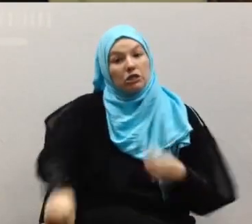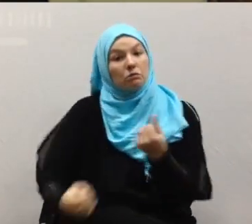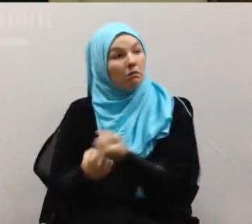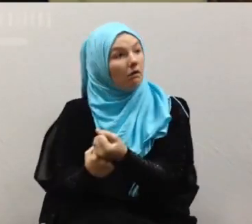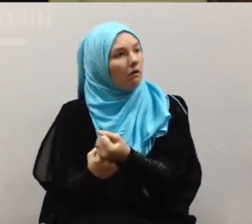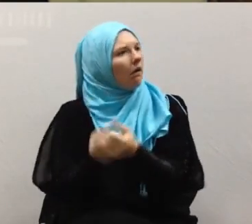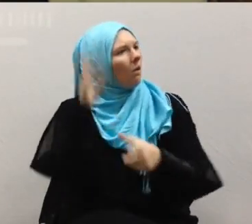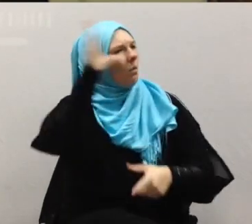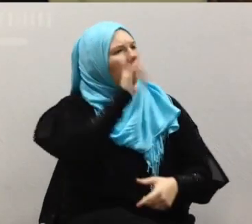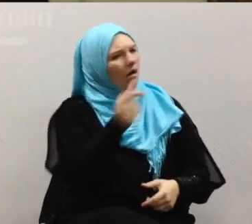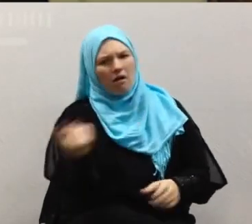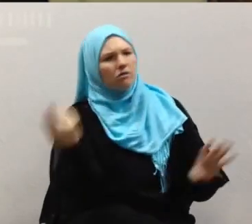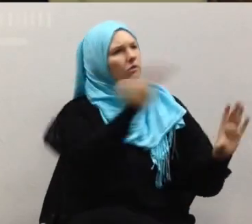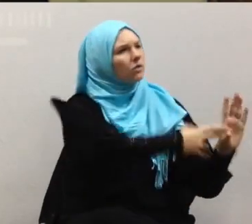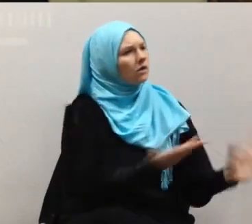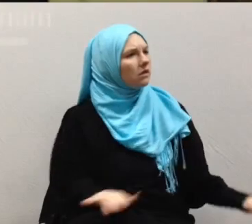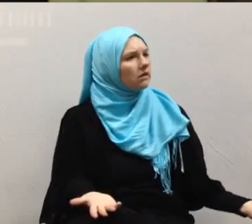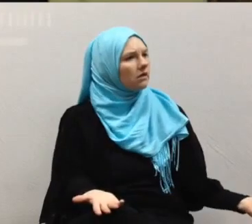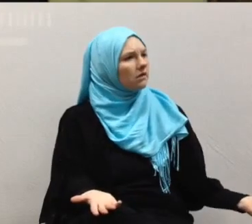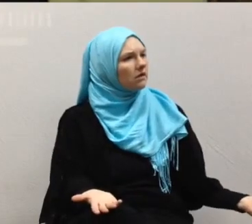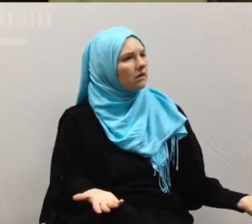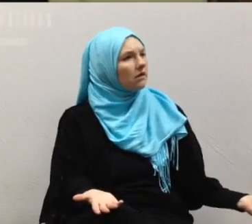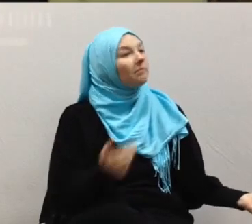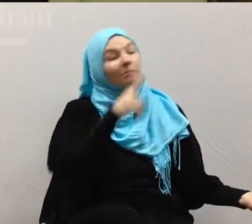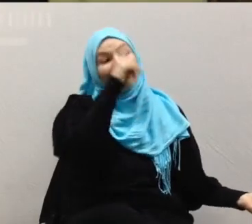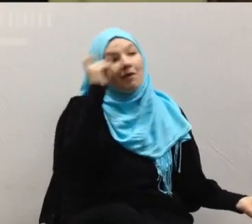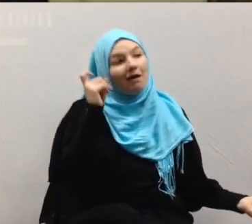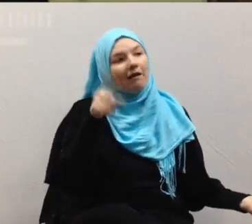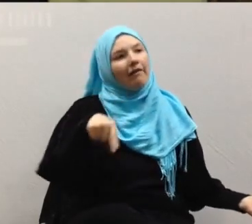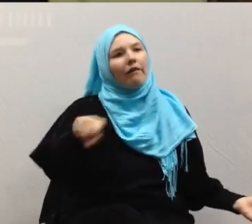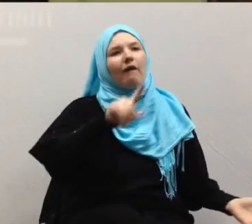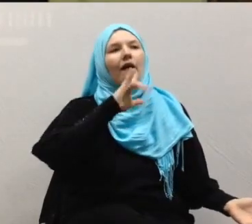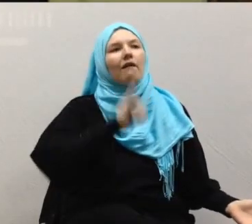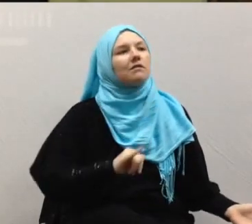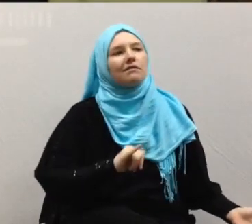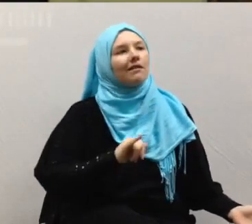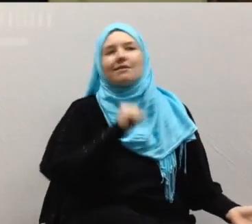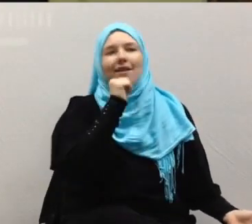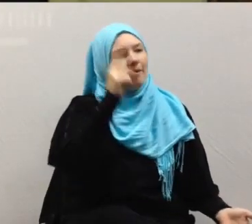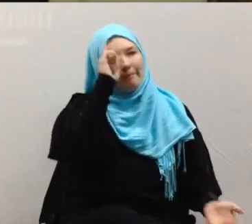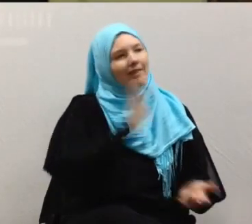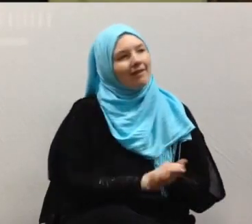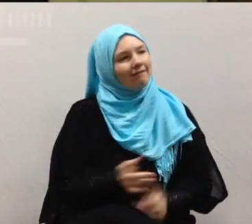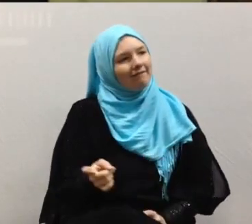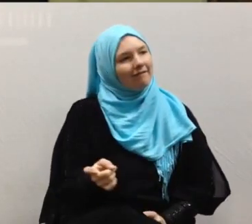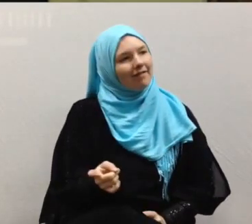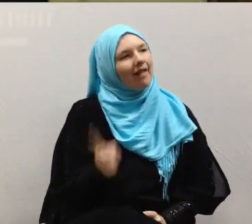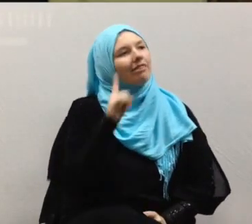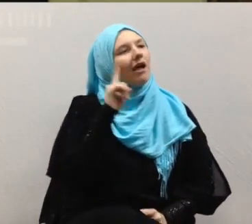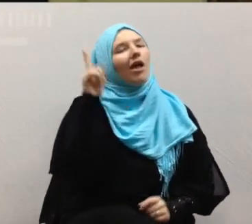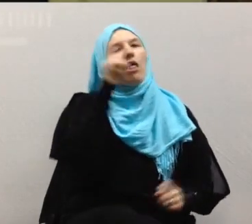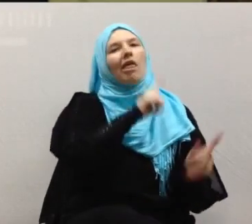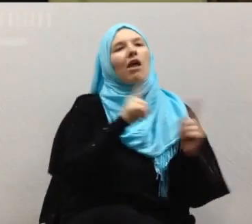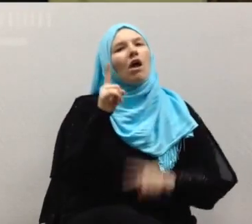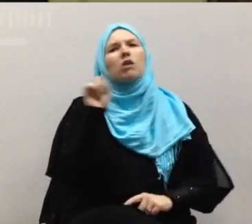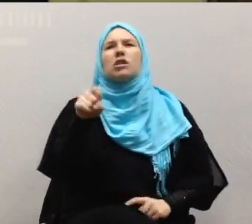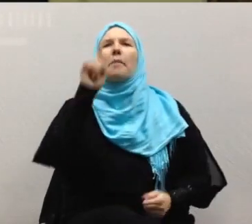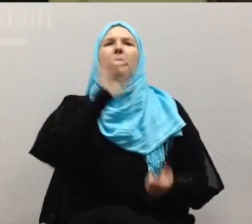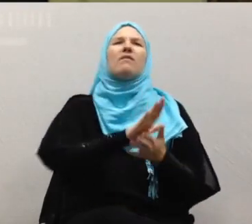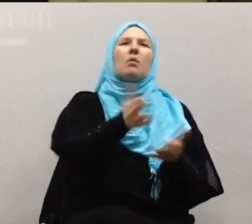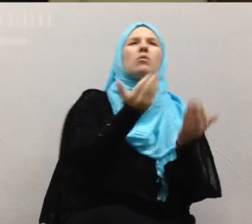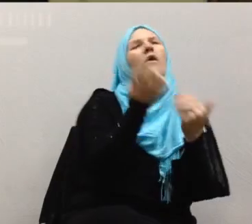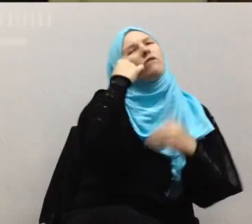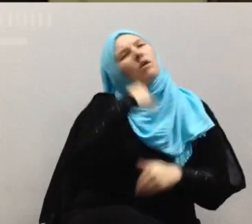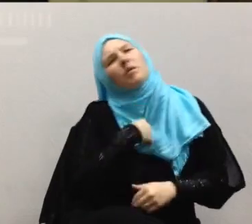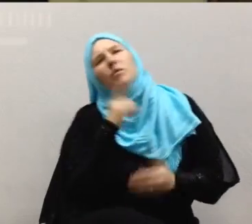him? Because they are actually not believers. They pretend. And this is an issue we need to